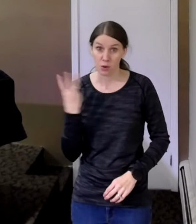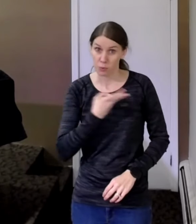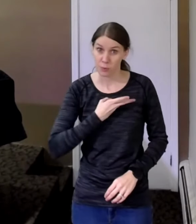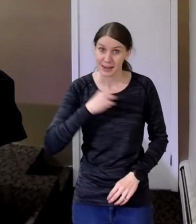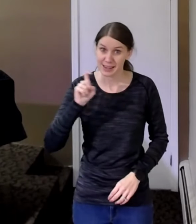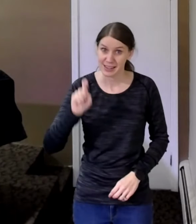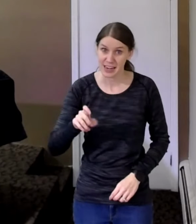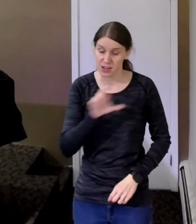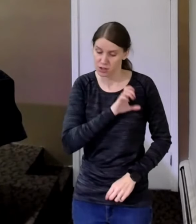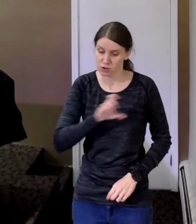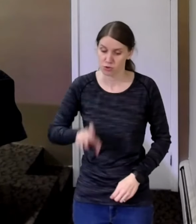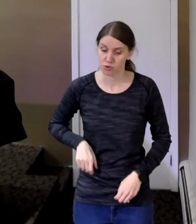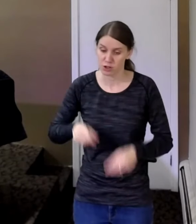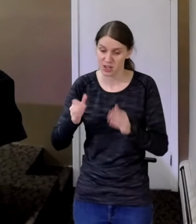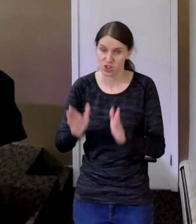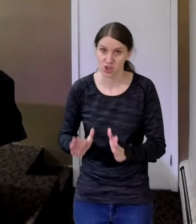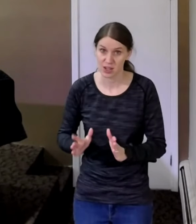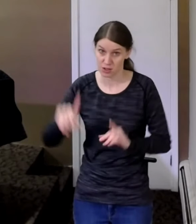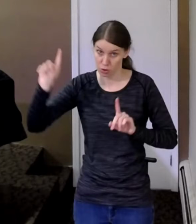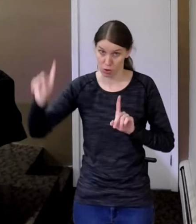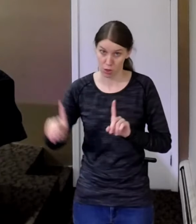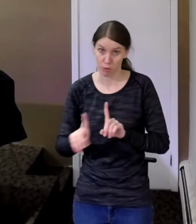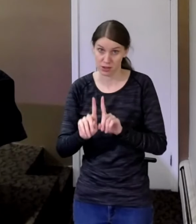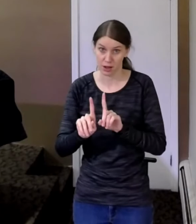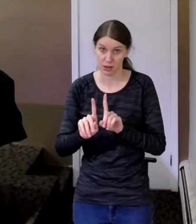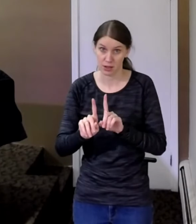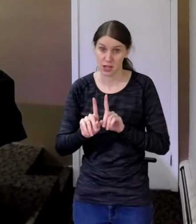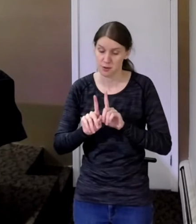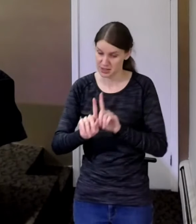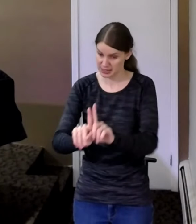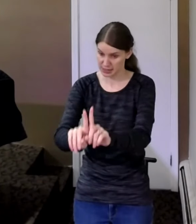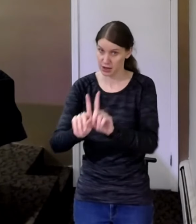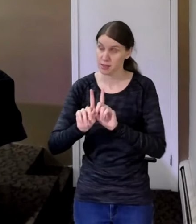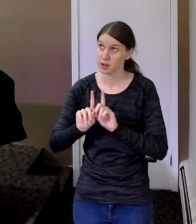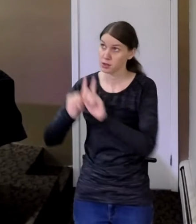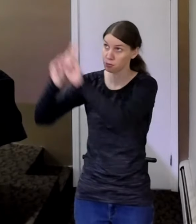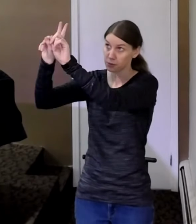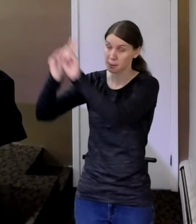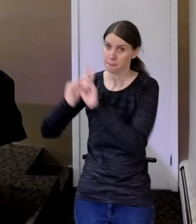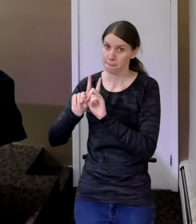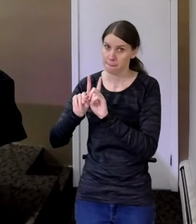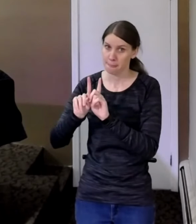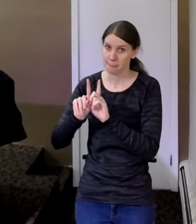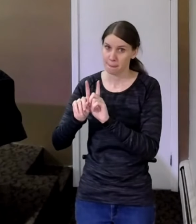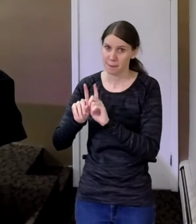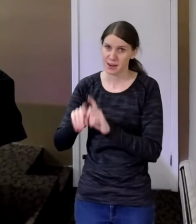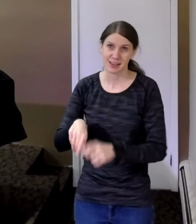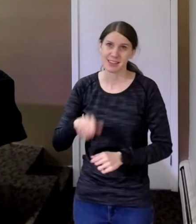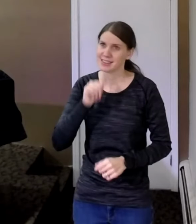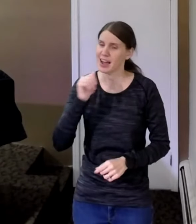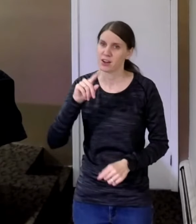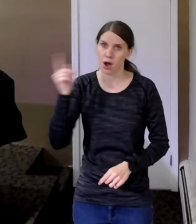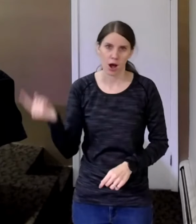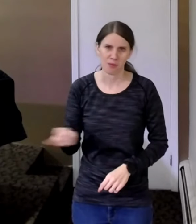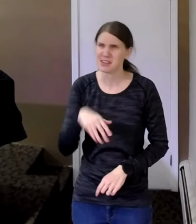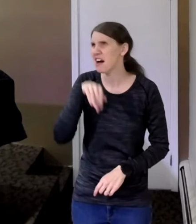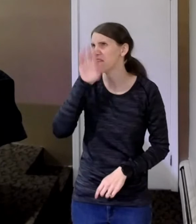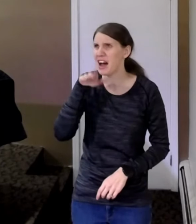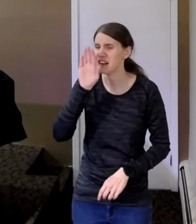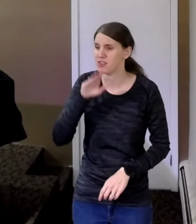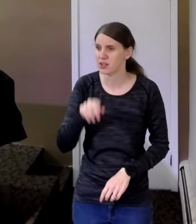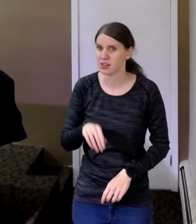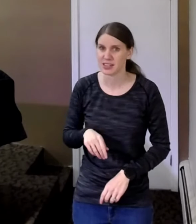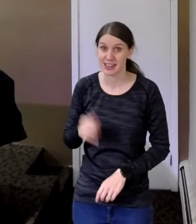close enough that are walking with the Lord to be able to recognize in each other, and we won't be so offended when they say, "Hey, that wasn't